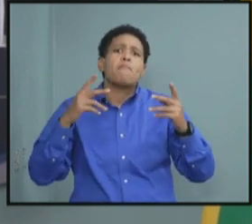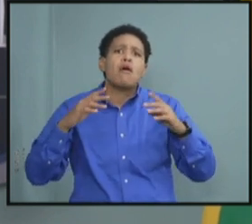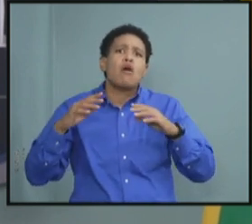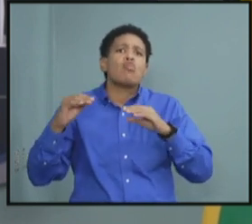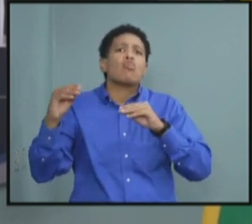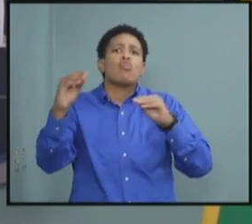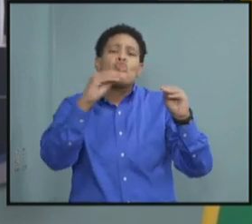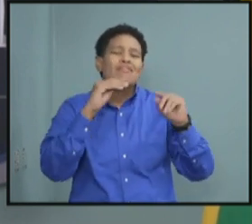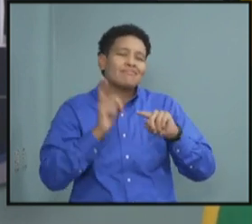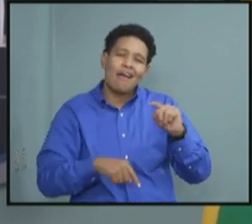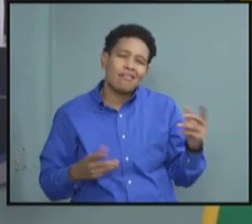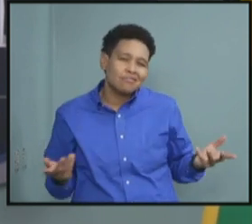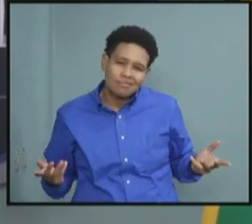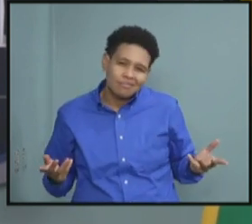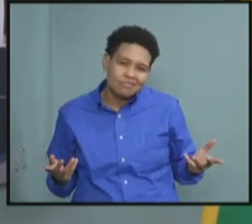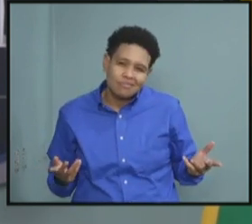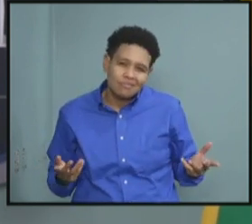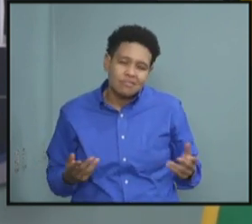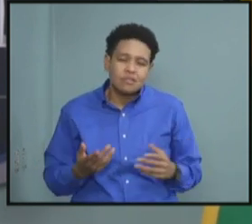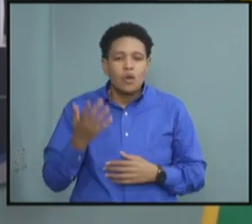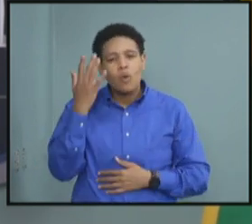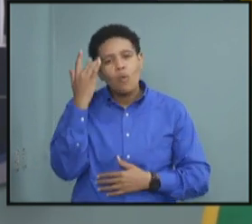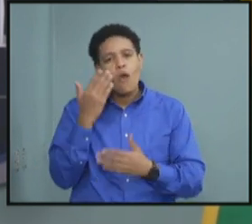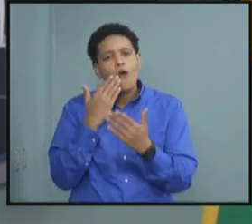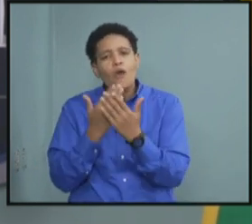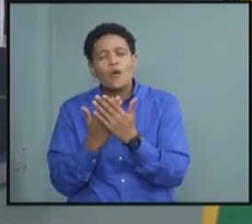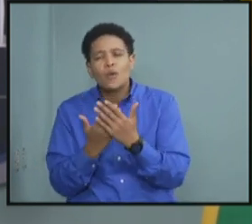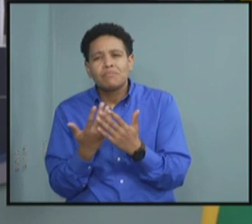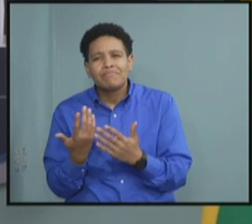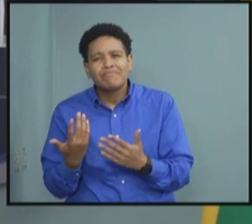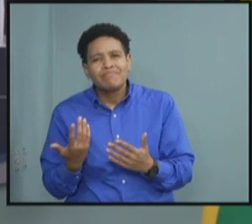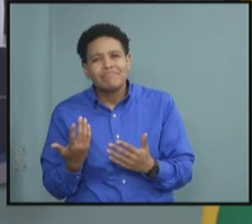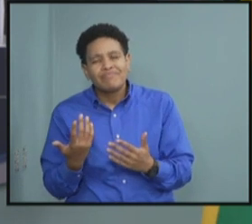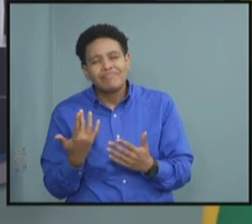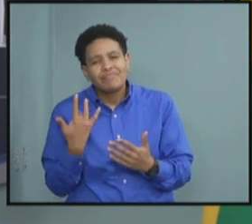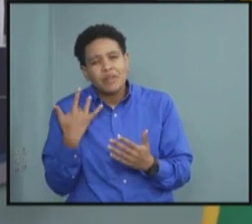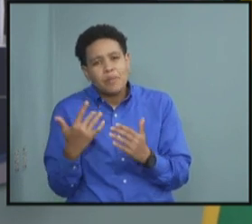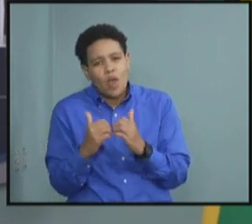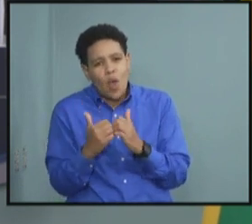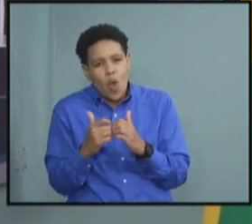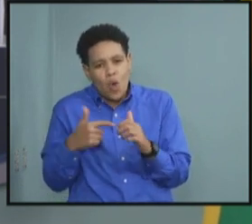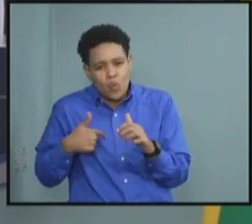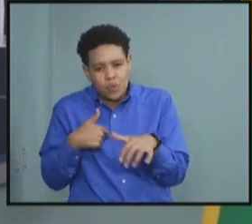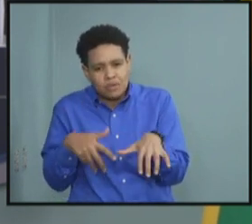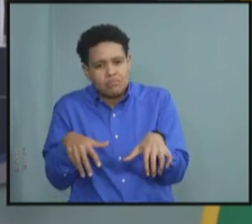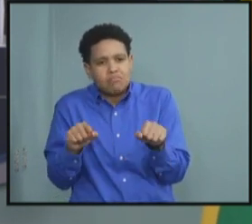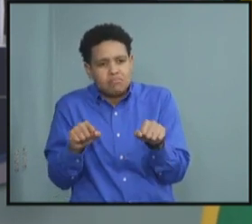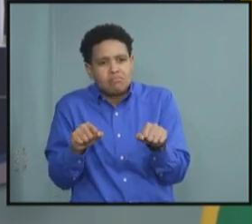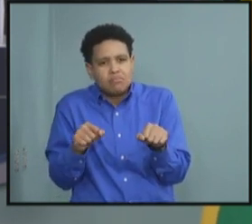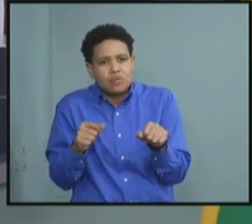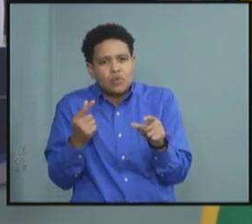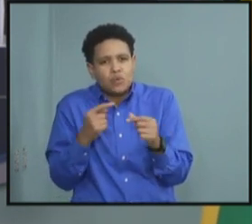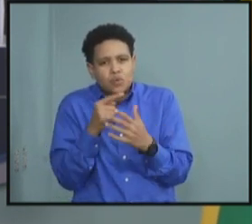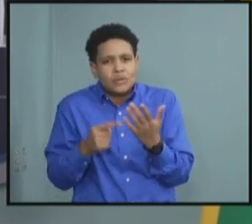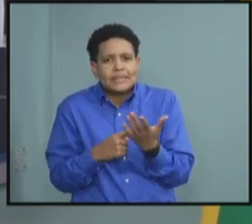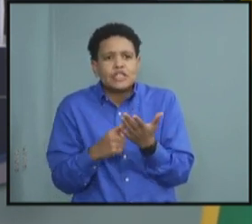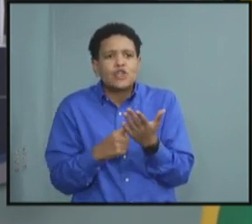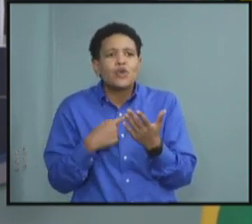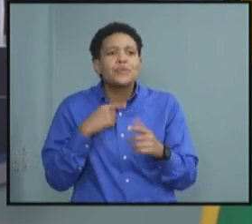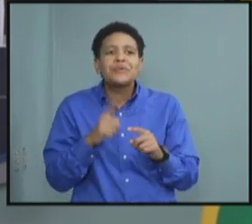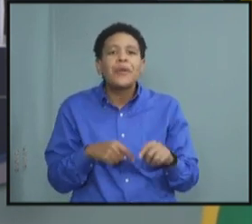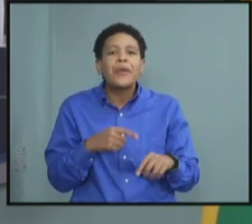because that is the good faith nature of how we undertake these